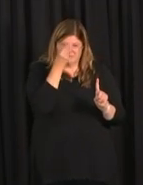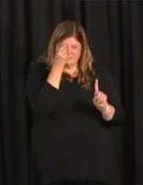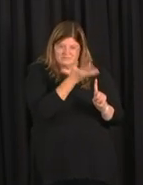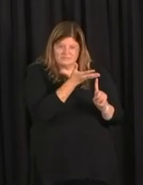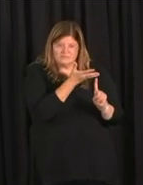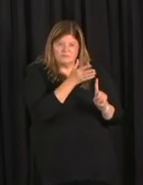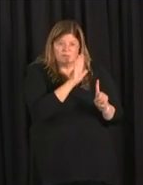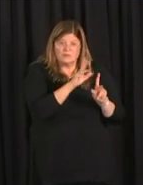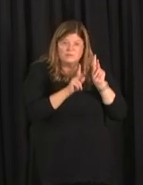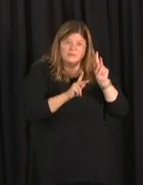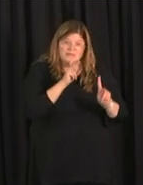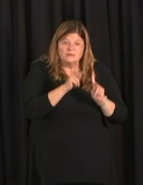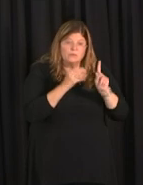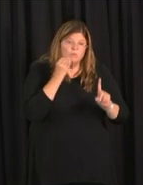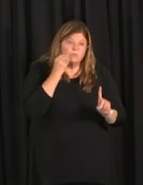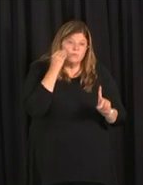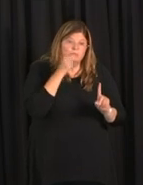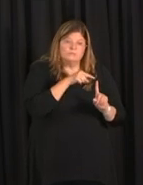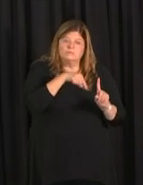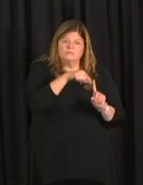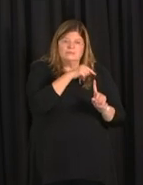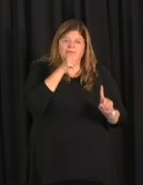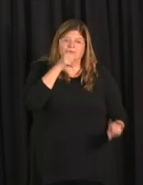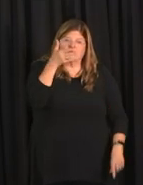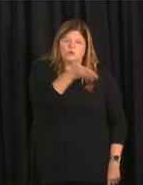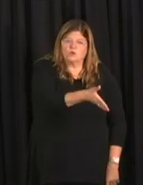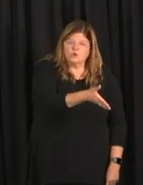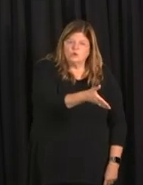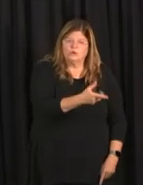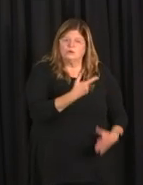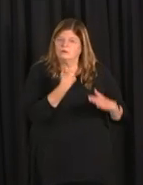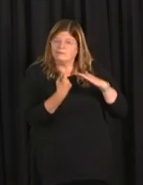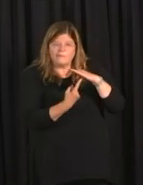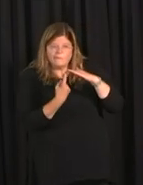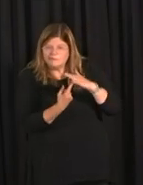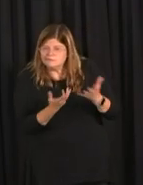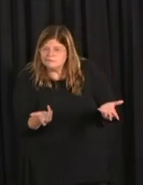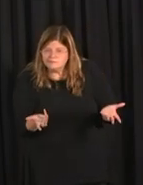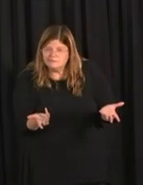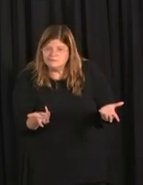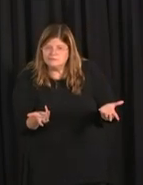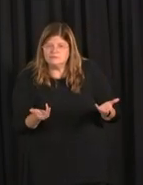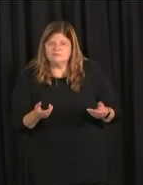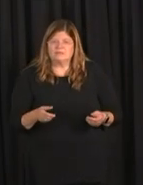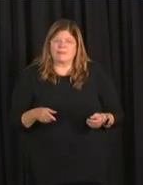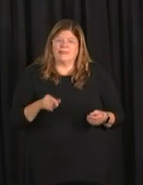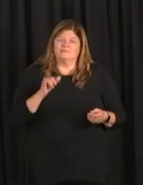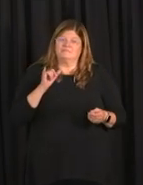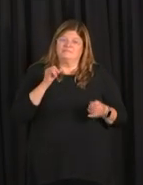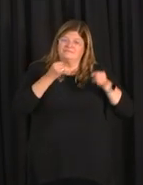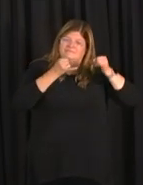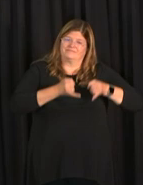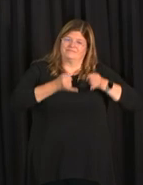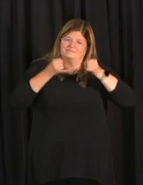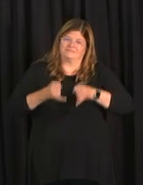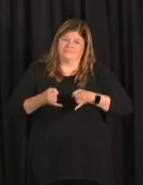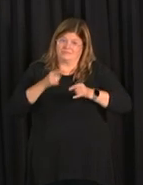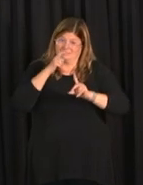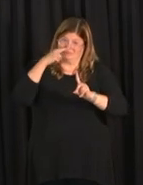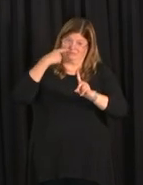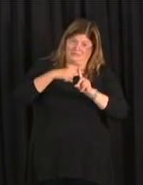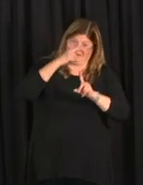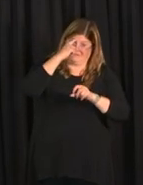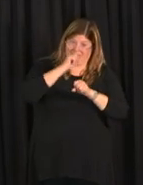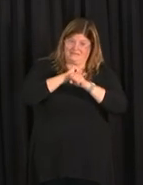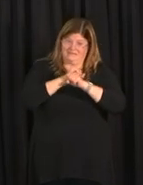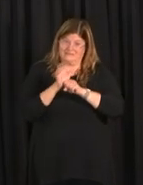by people in the home that they were not there isolating or quarantining. So these are individuals who are positive for